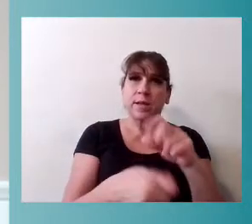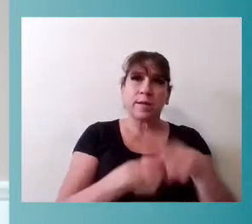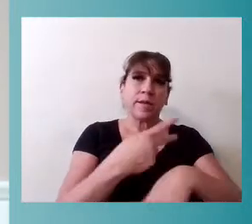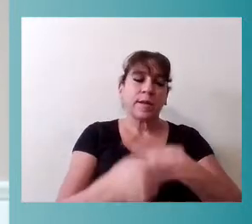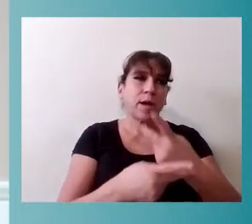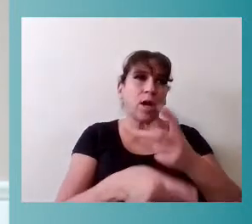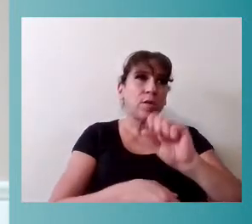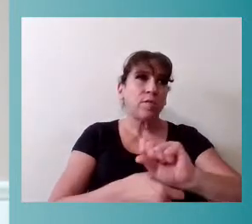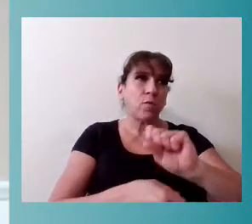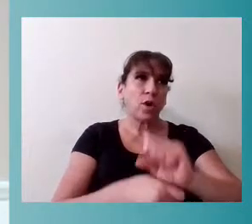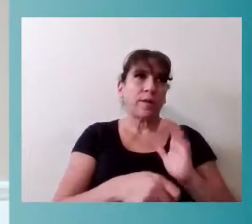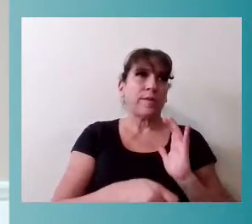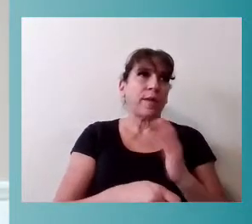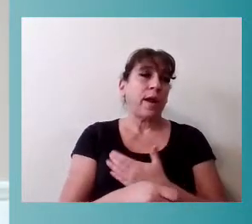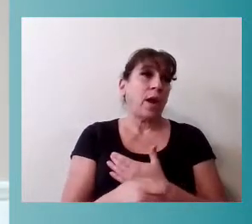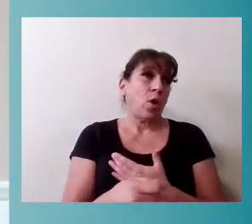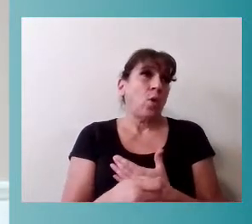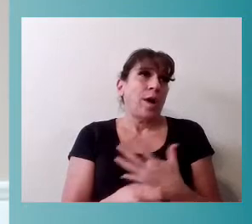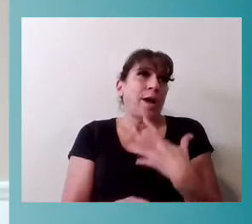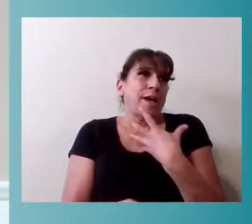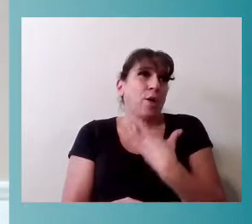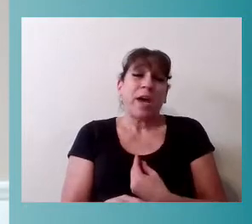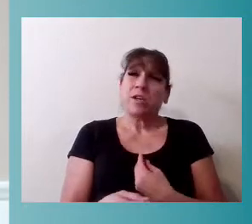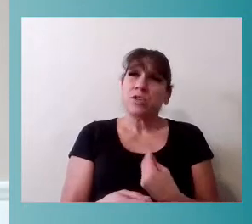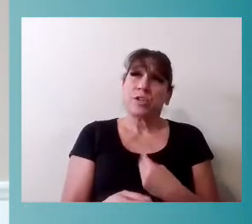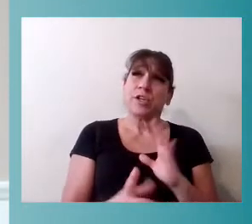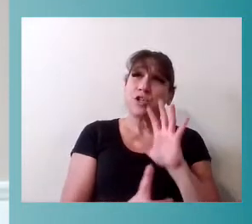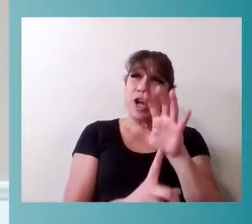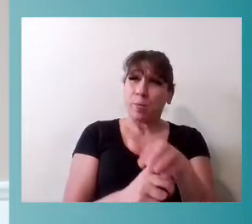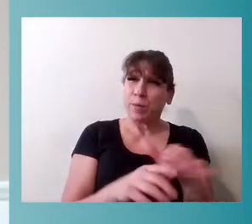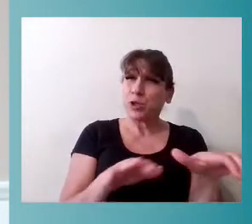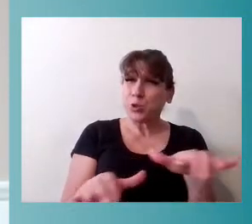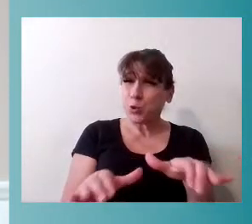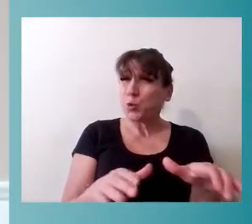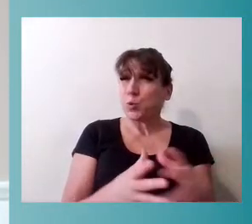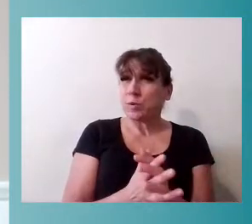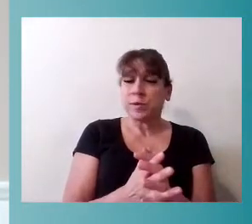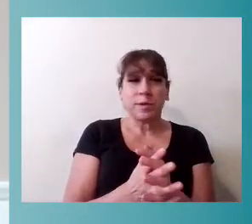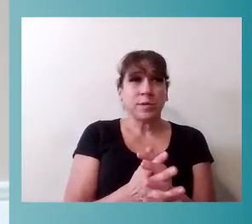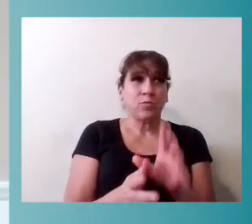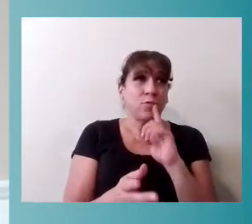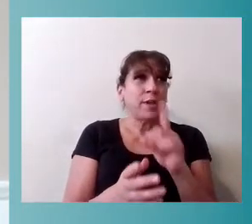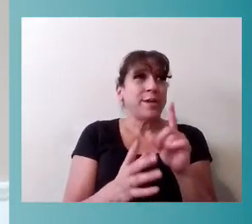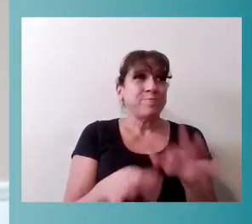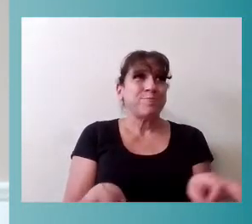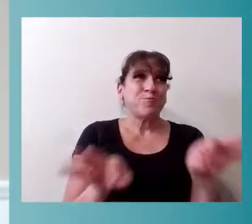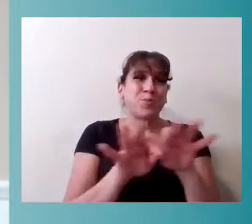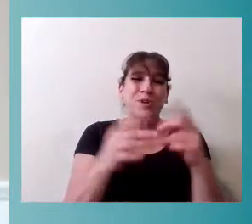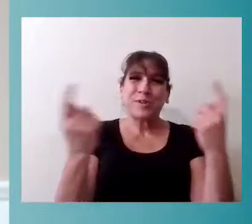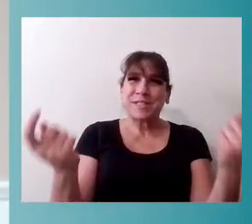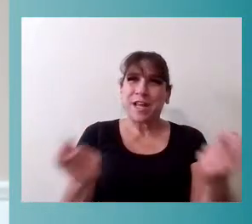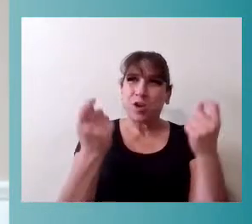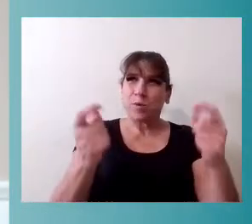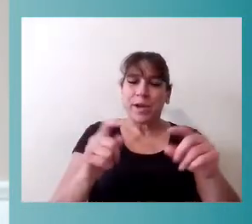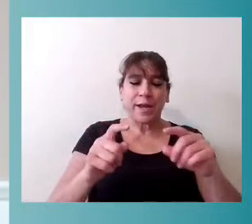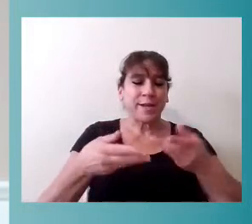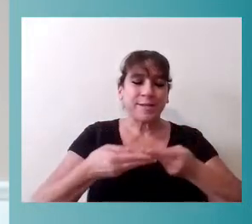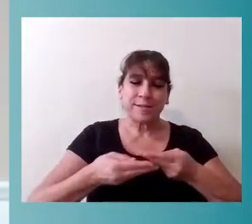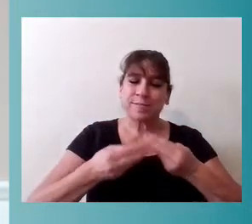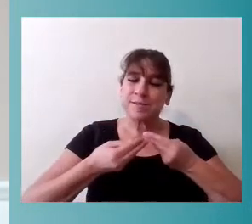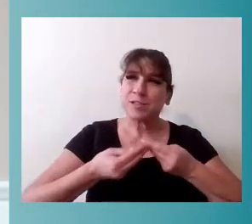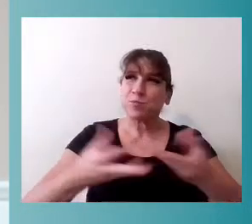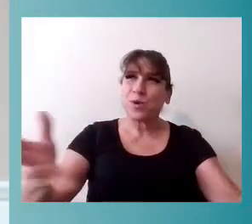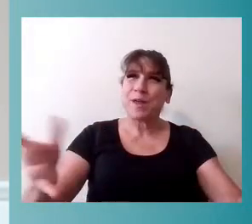work that our compassionate champions do. How meaningful it is to celebrate and spread the word about